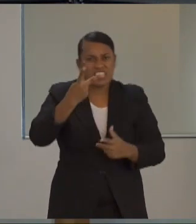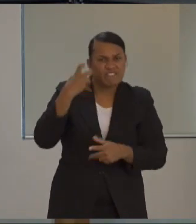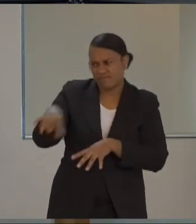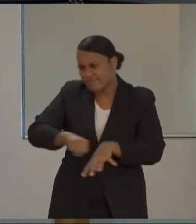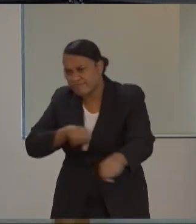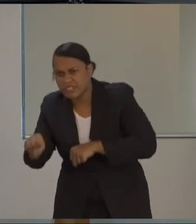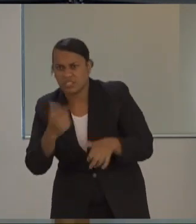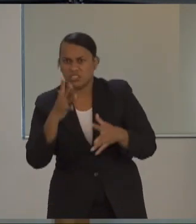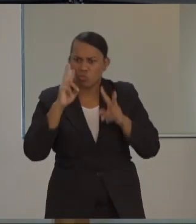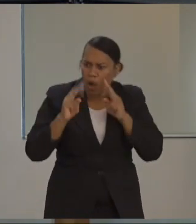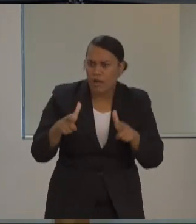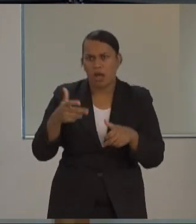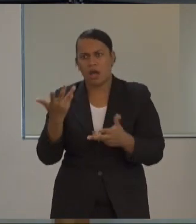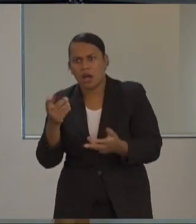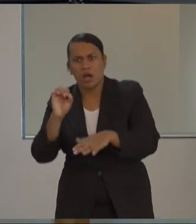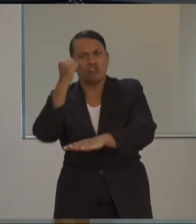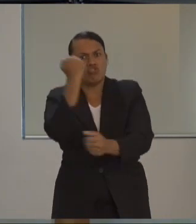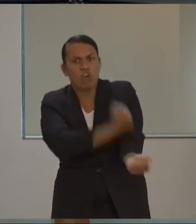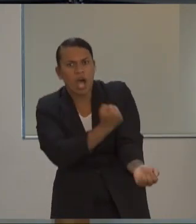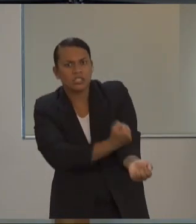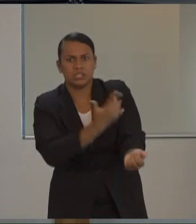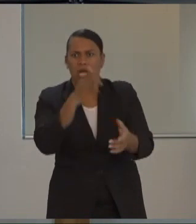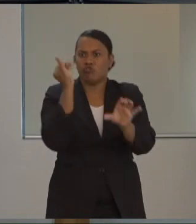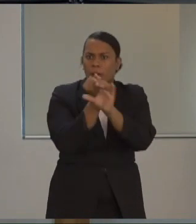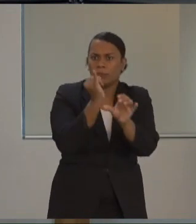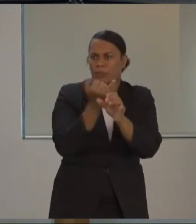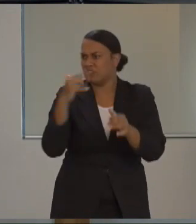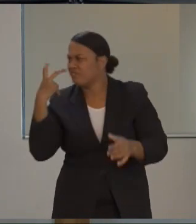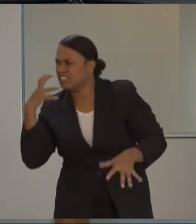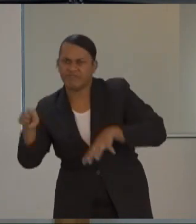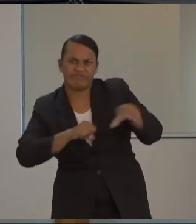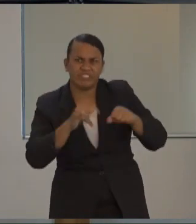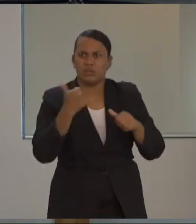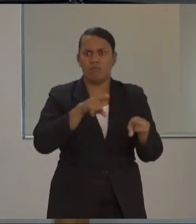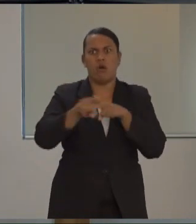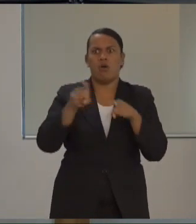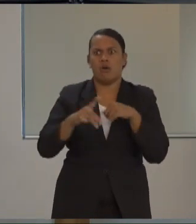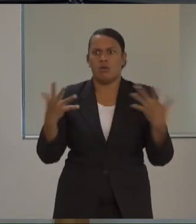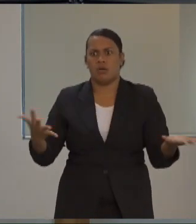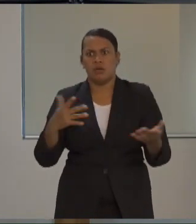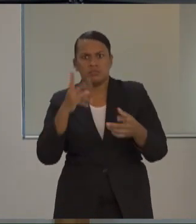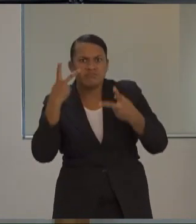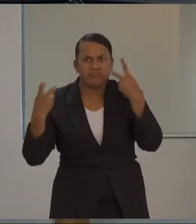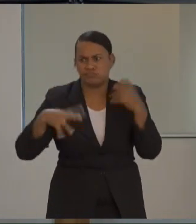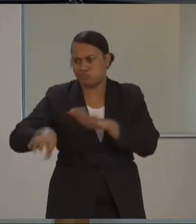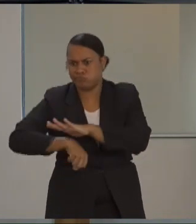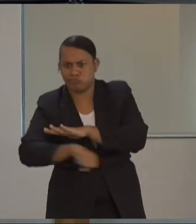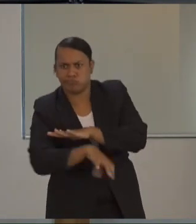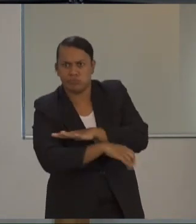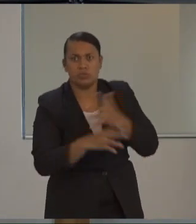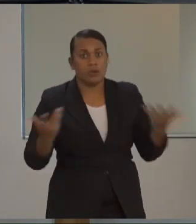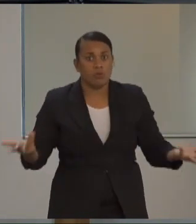well, concerning drugs, spike in robberies, now that we have a lot of unemployment and issues like that. Those are the things that we're handling. So we